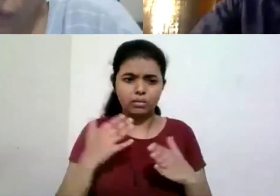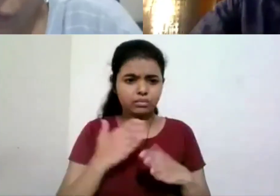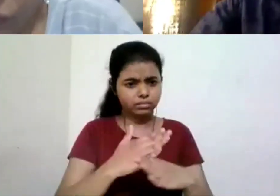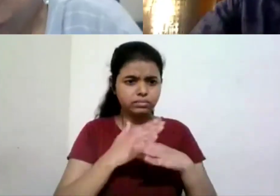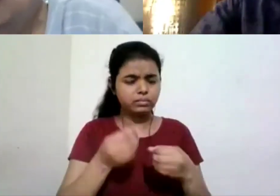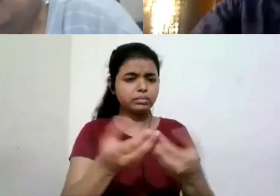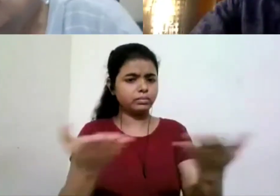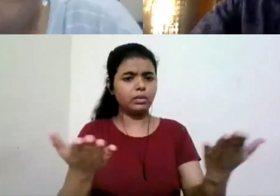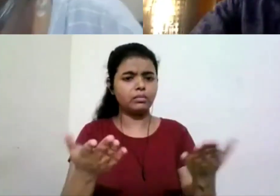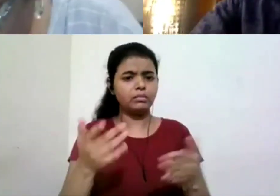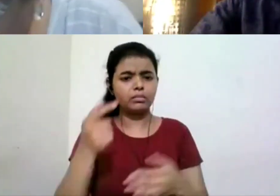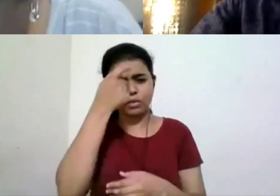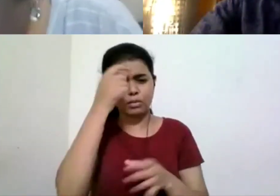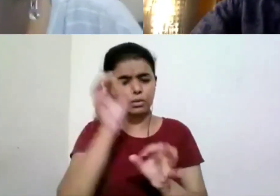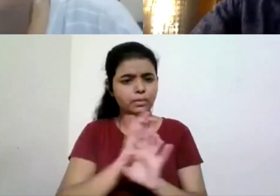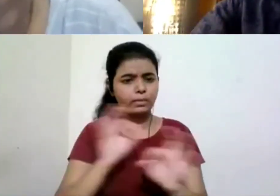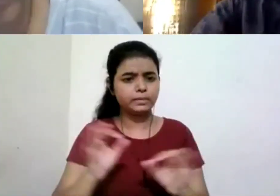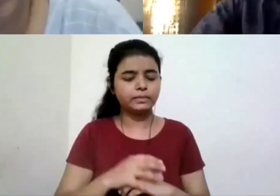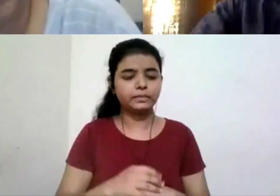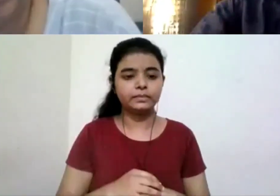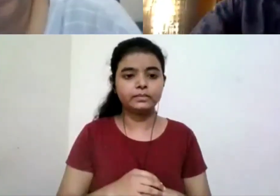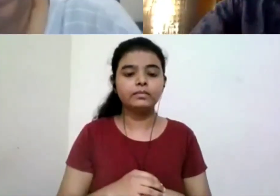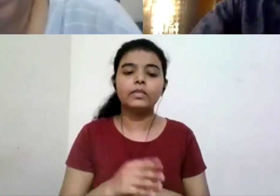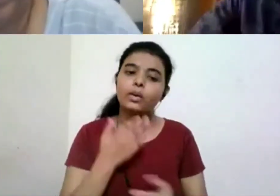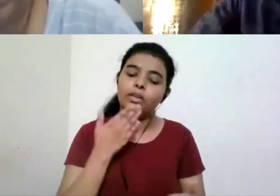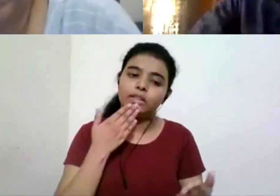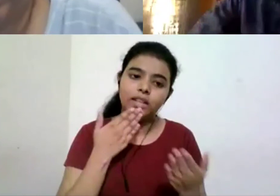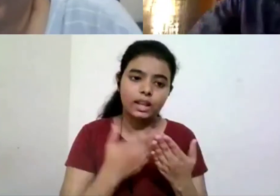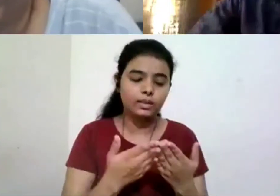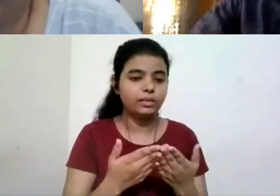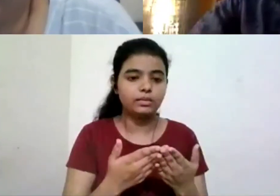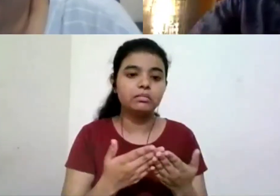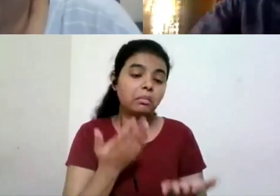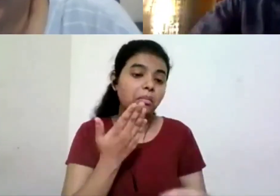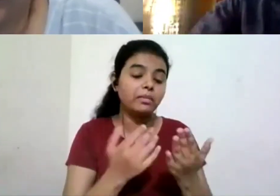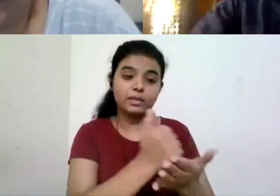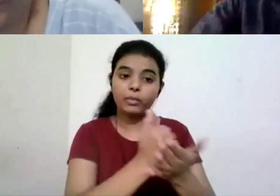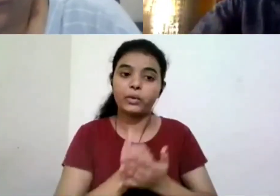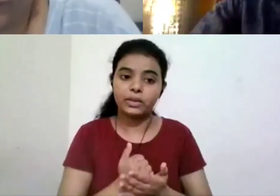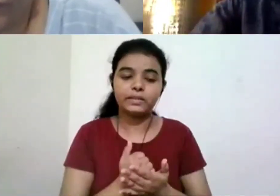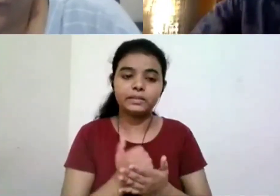with you, Santosh. Sure, ma'am. Thank you. That would be helpful.